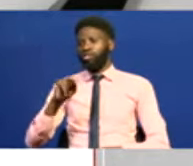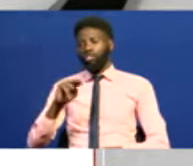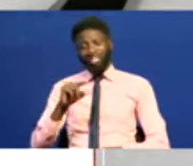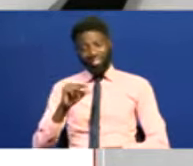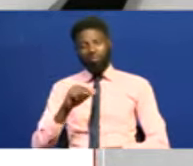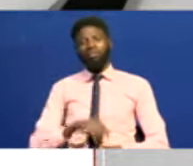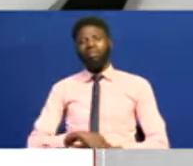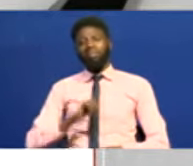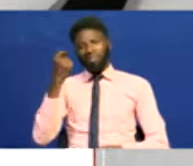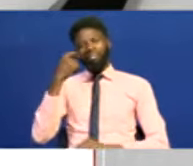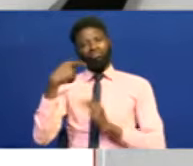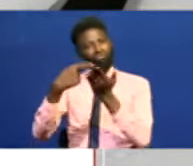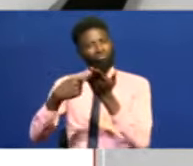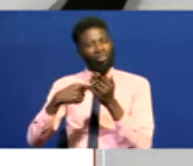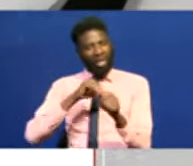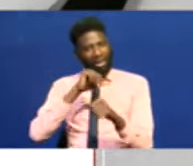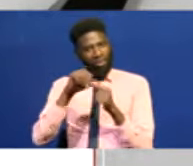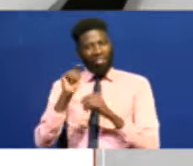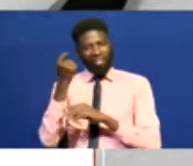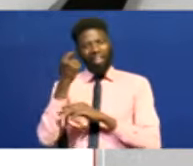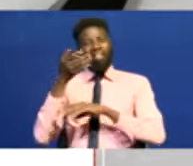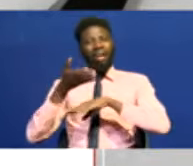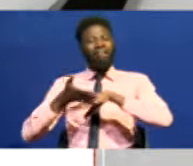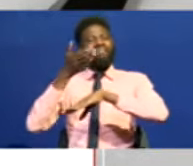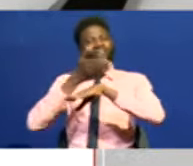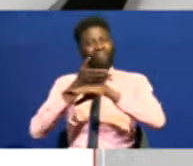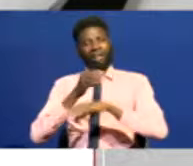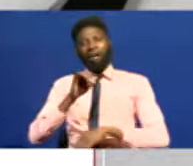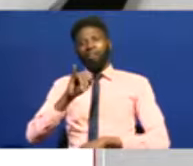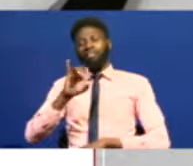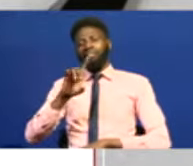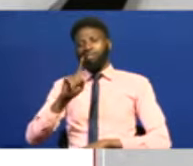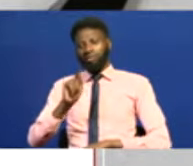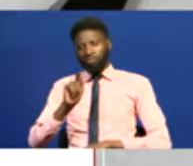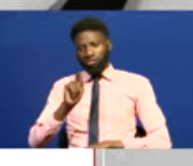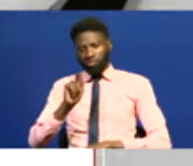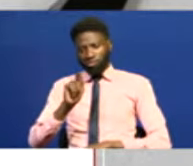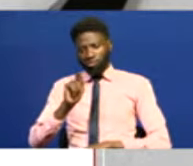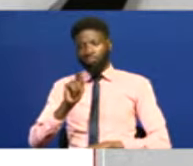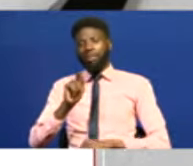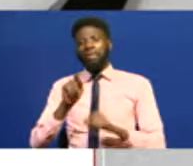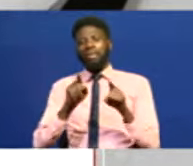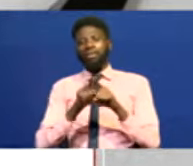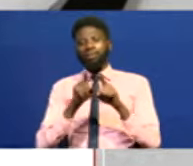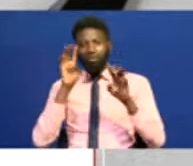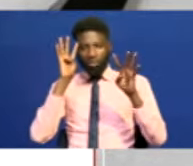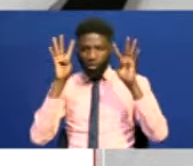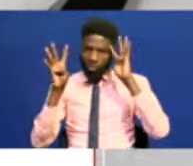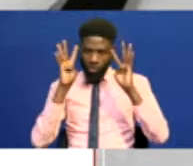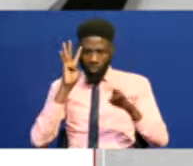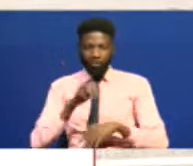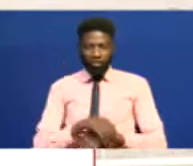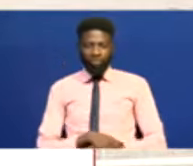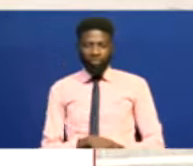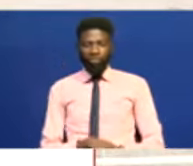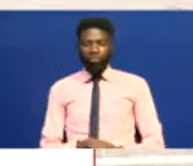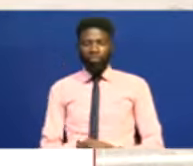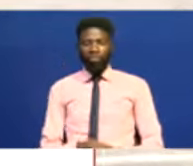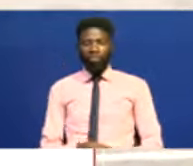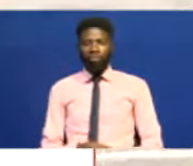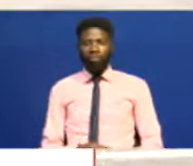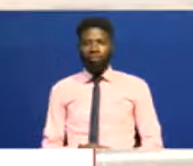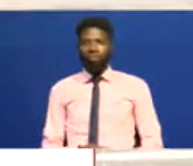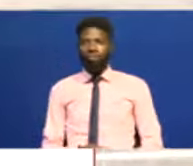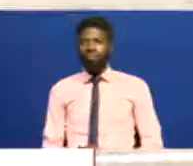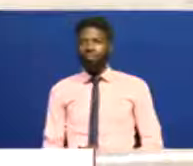issues, Kenya's advancement in information and communication ICT, as well as innovation. Here's that report.